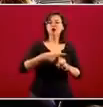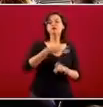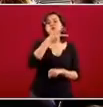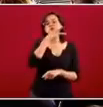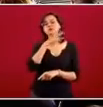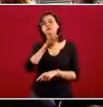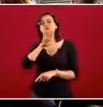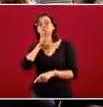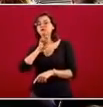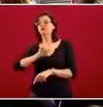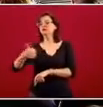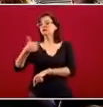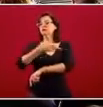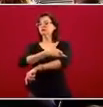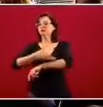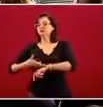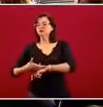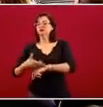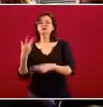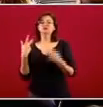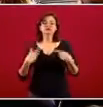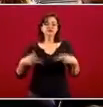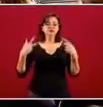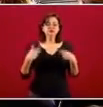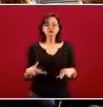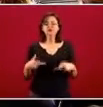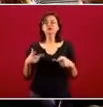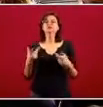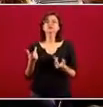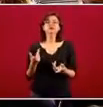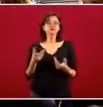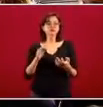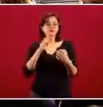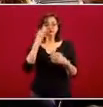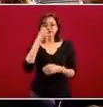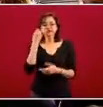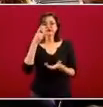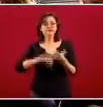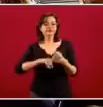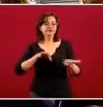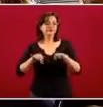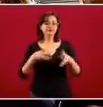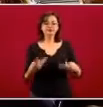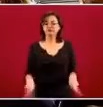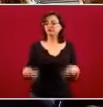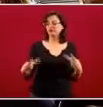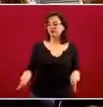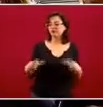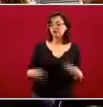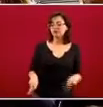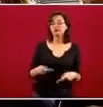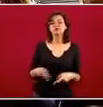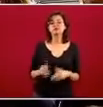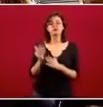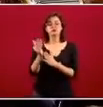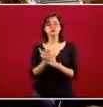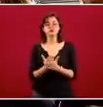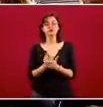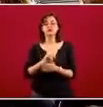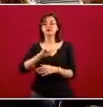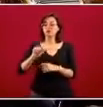daily basis, including teachers, students, parents, people who sell at